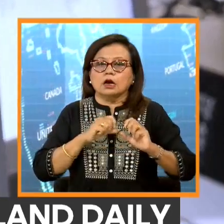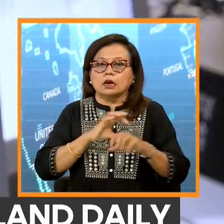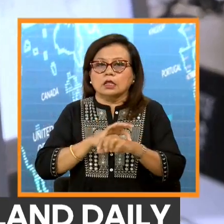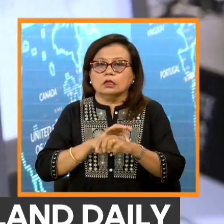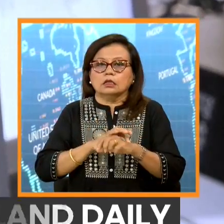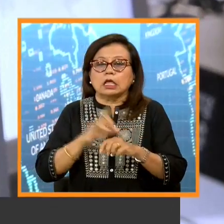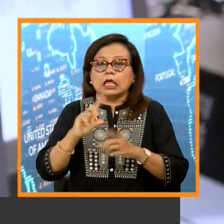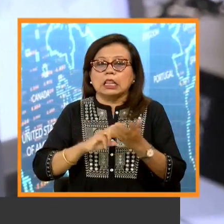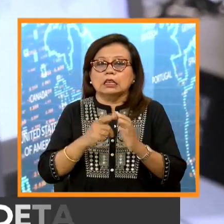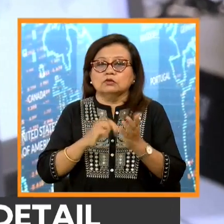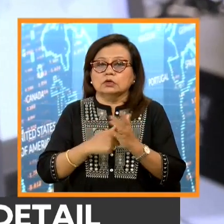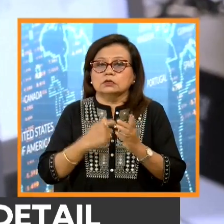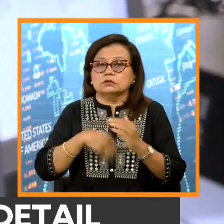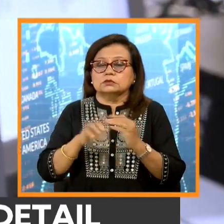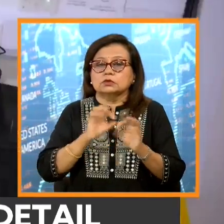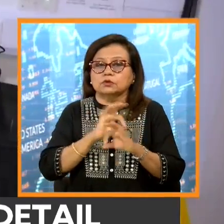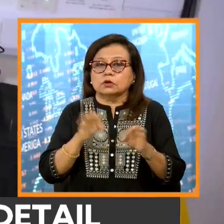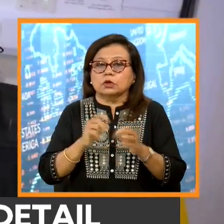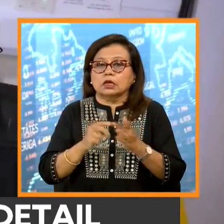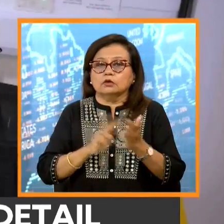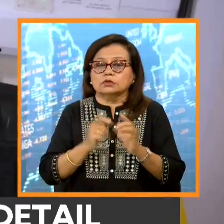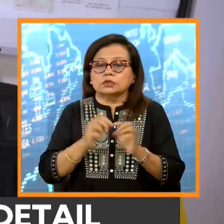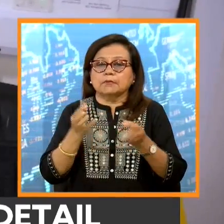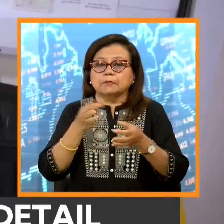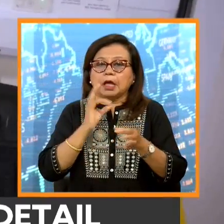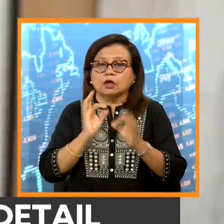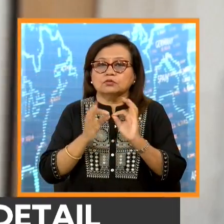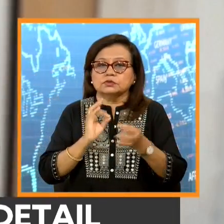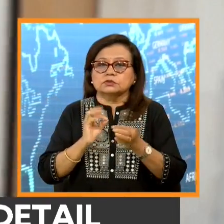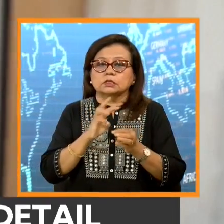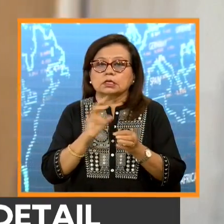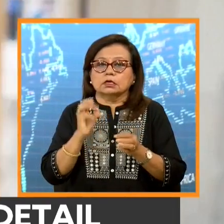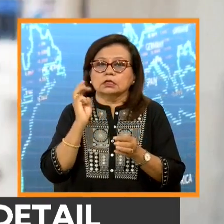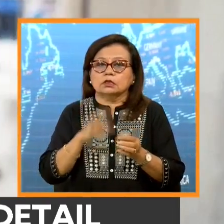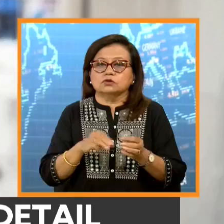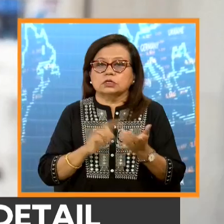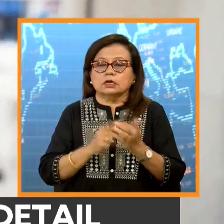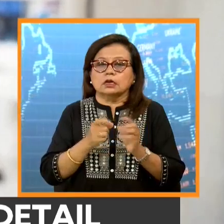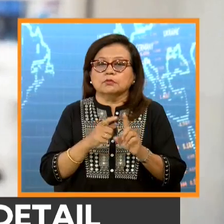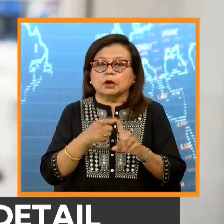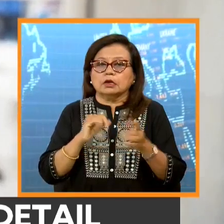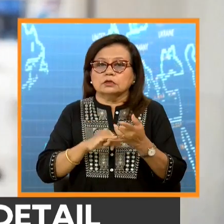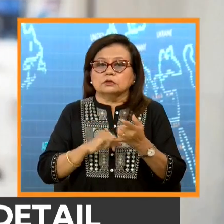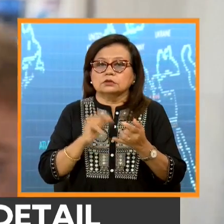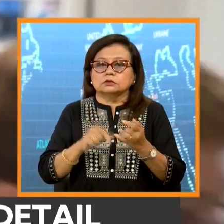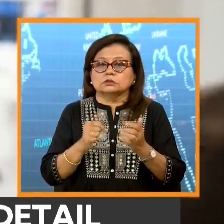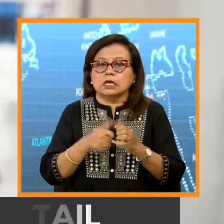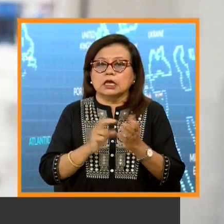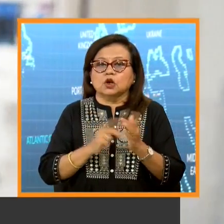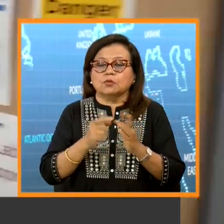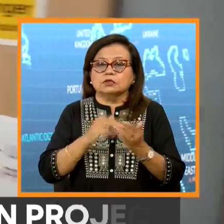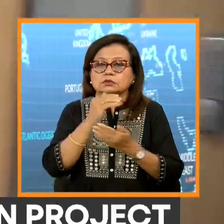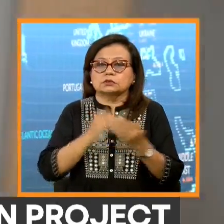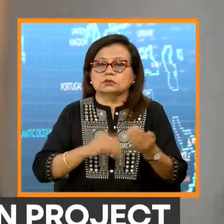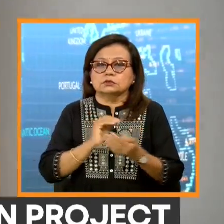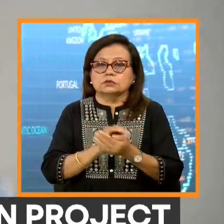how liver disease can be detected without an invasive biopsy. Over 30,000 terabytes of this anonymized health data